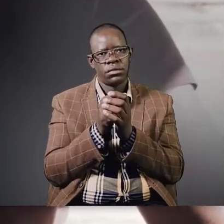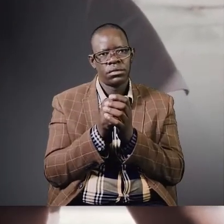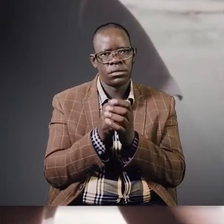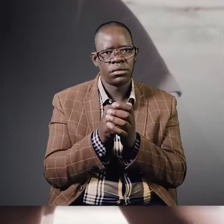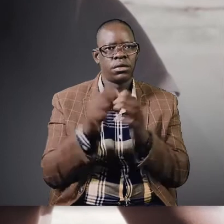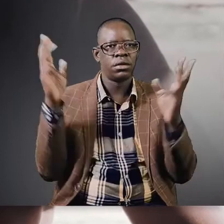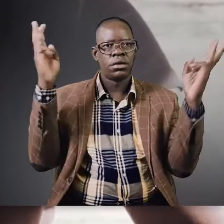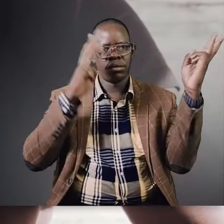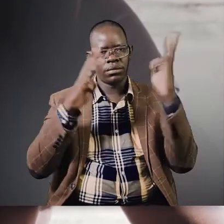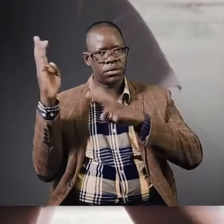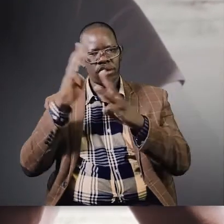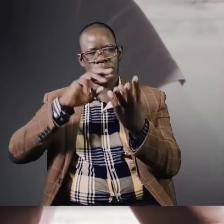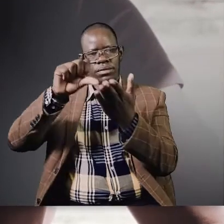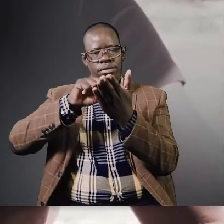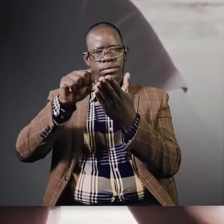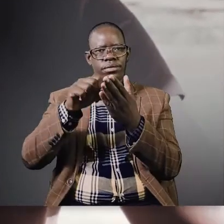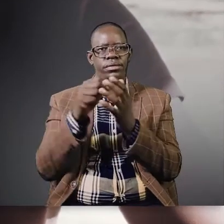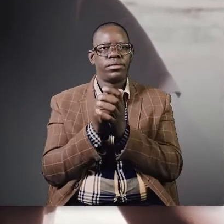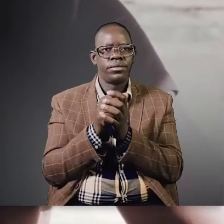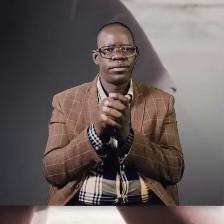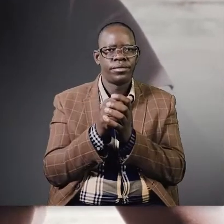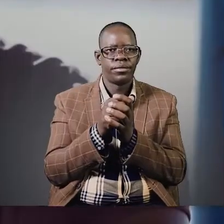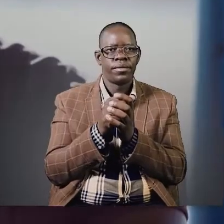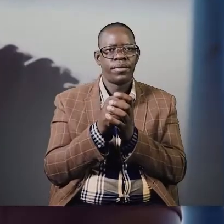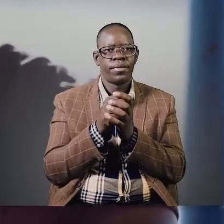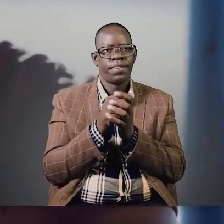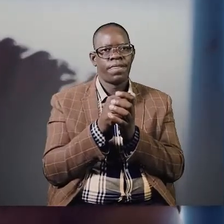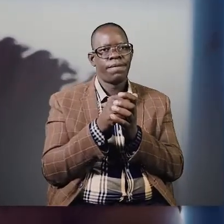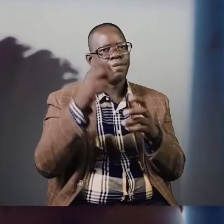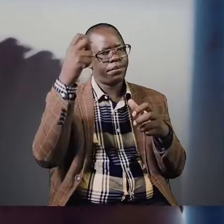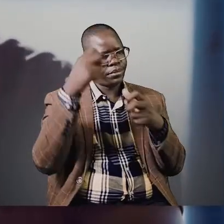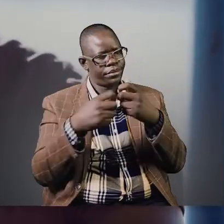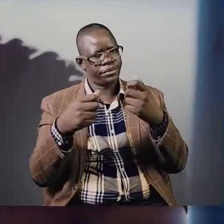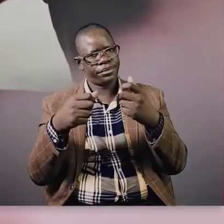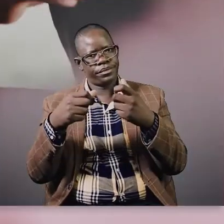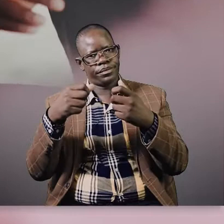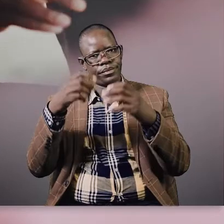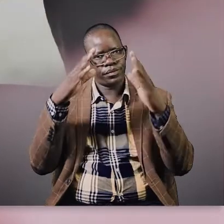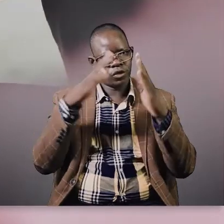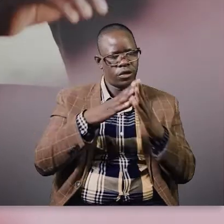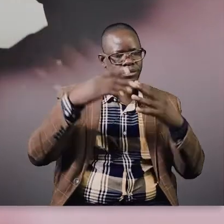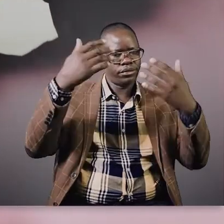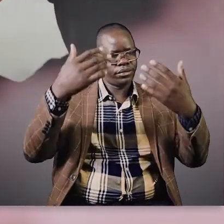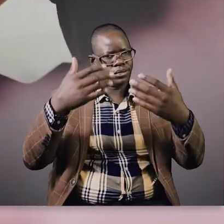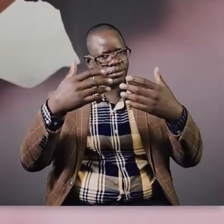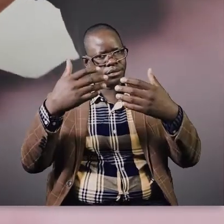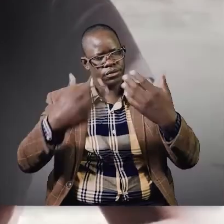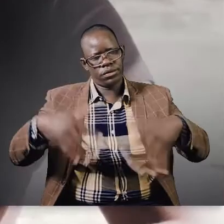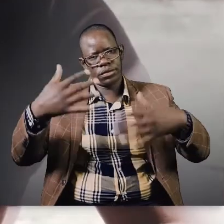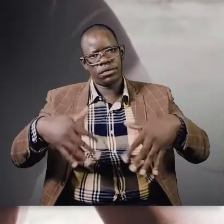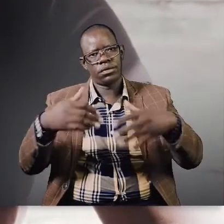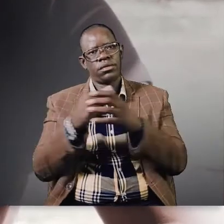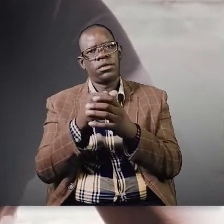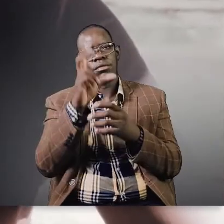air pollution is actually the poisoning of our atmosphere. It is caused by domestic and industrial activities of individuals.